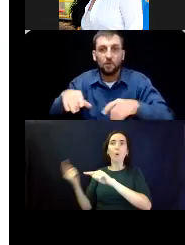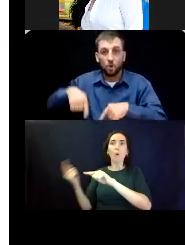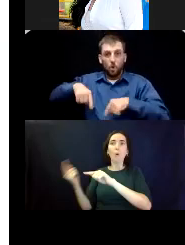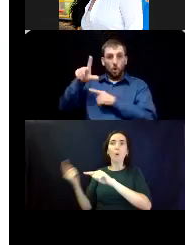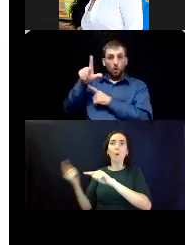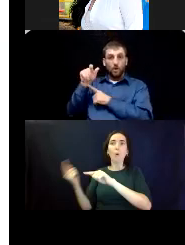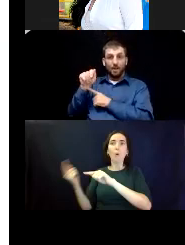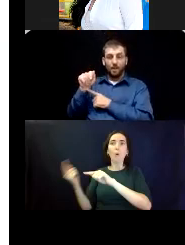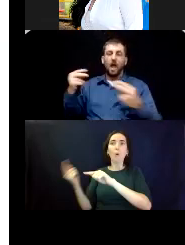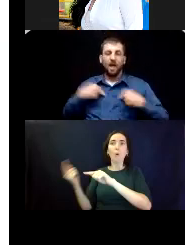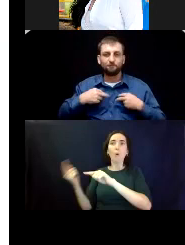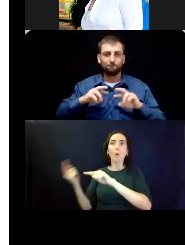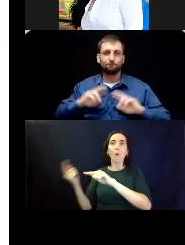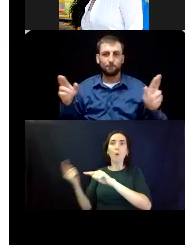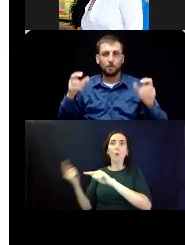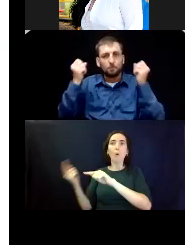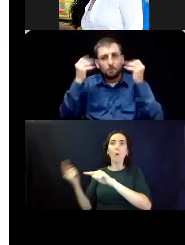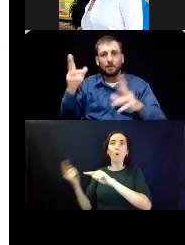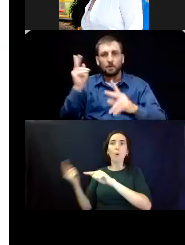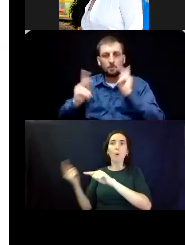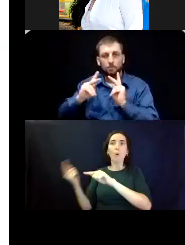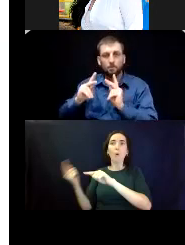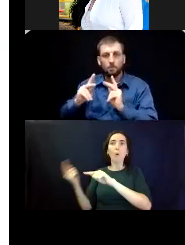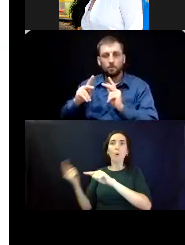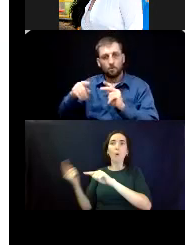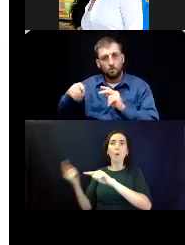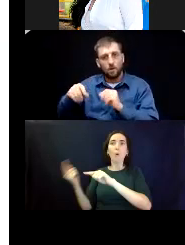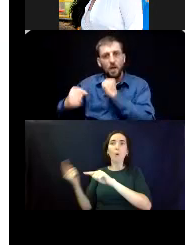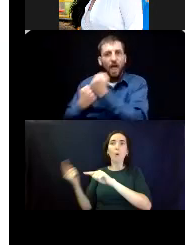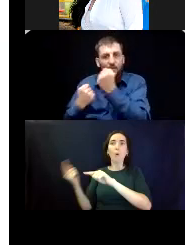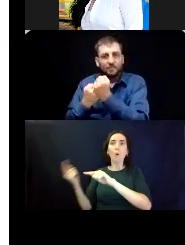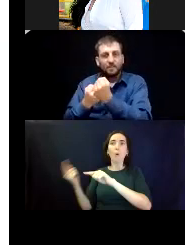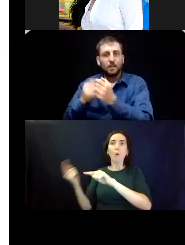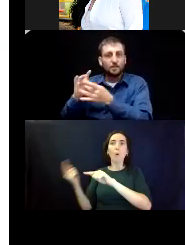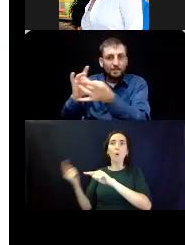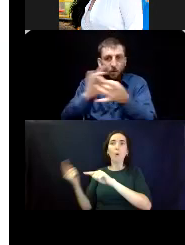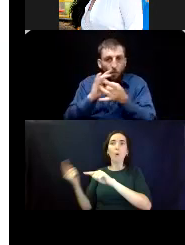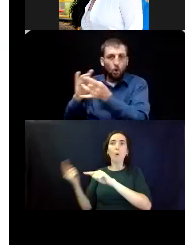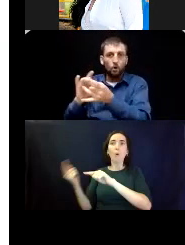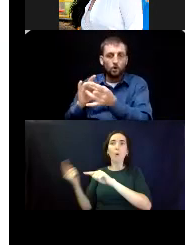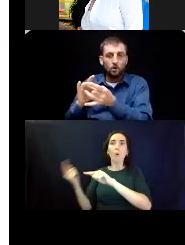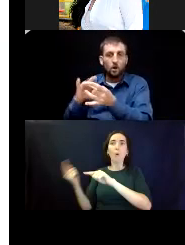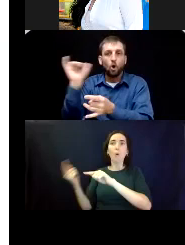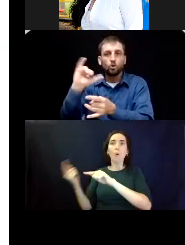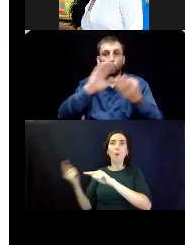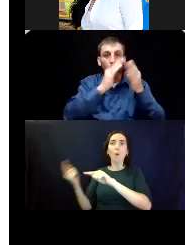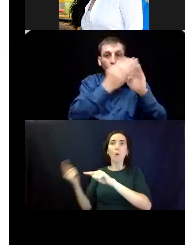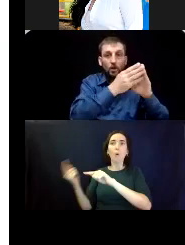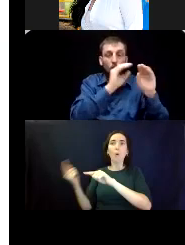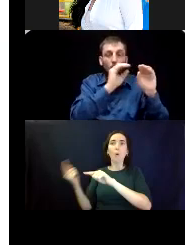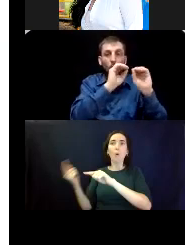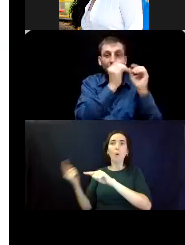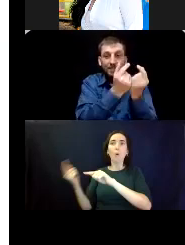incredibly strong grassroots advocacy network, and our community organizations are also interconnected with these